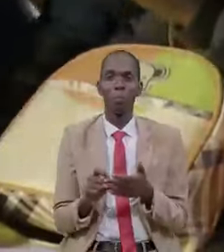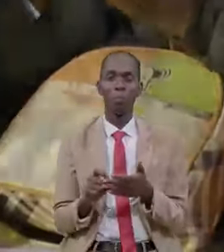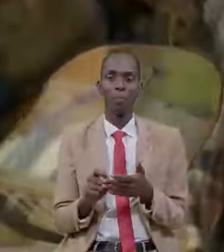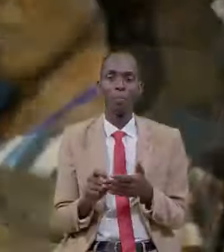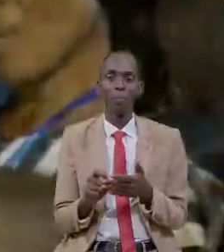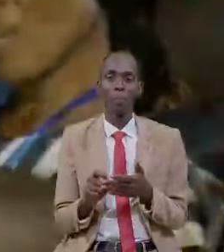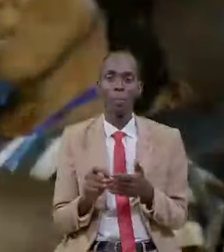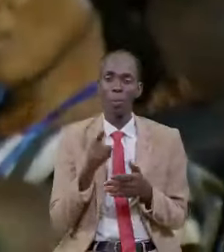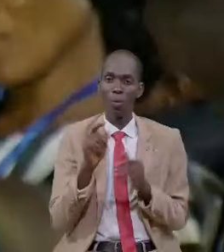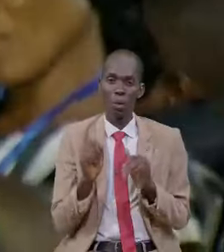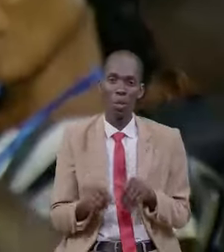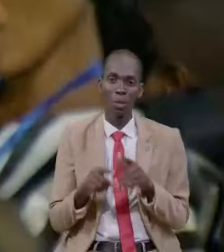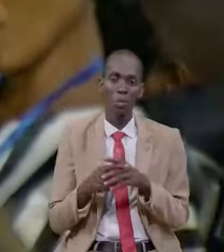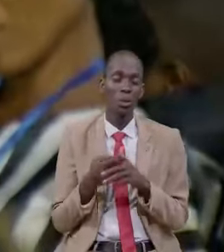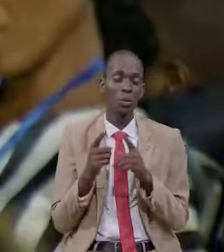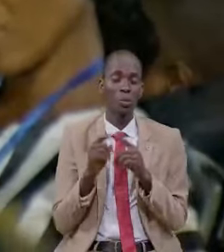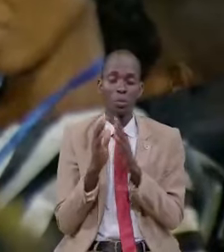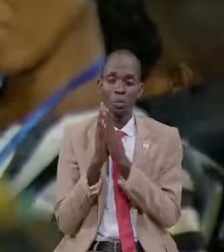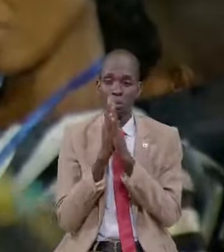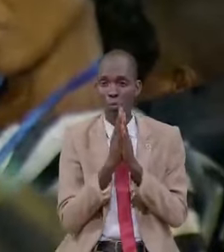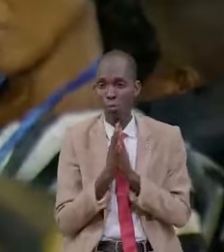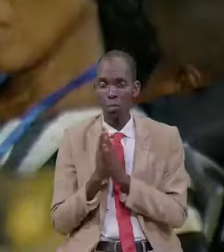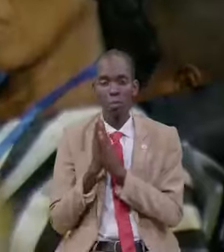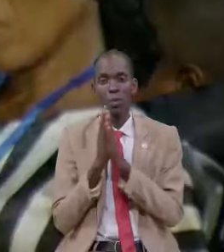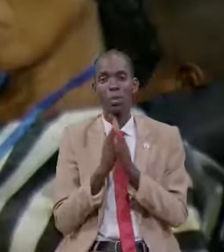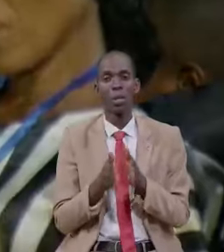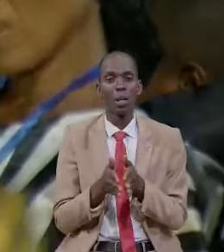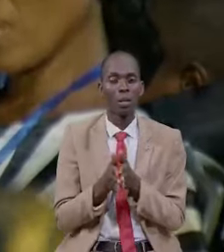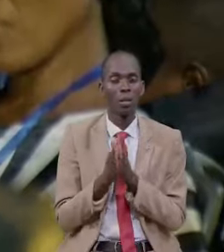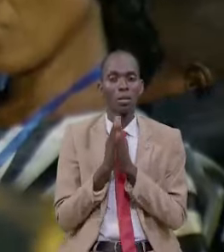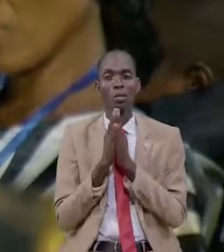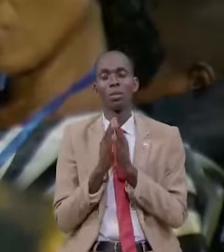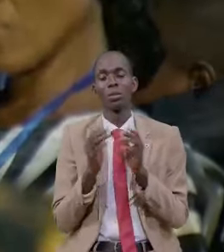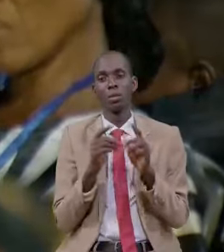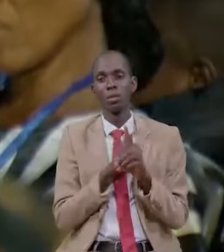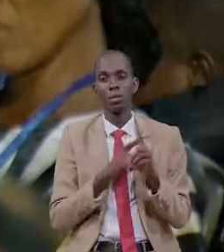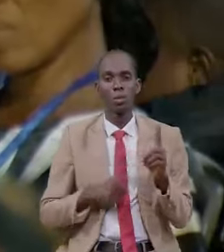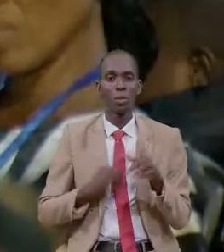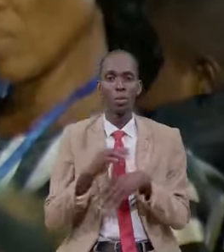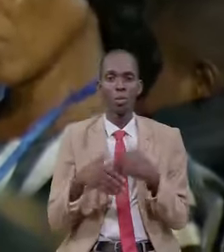where we have those who gave their lives to Christ.